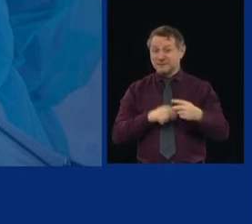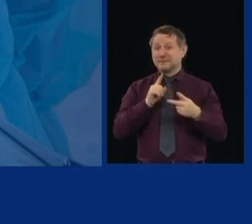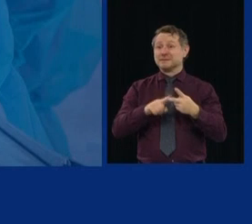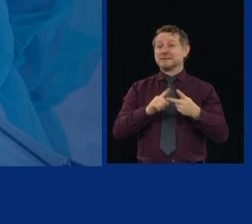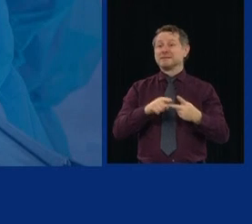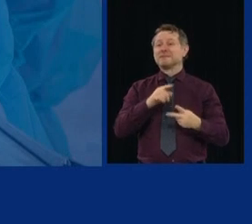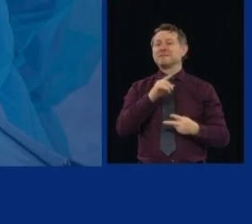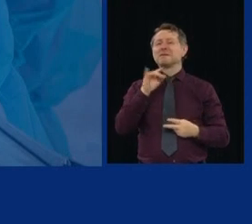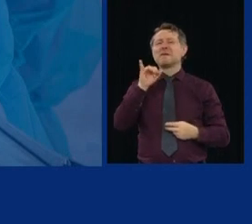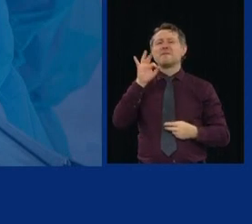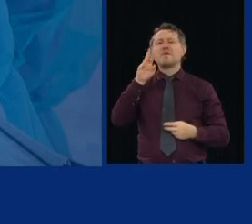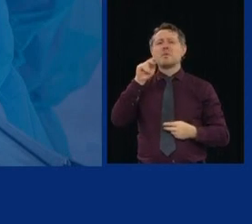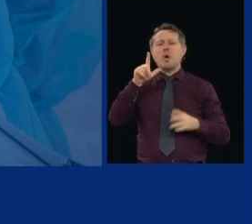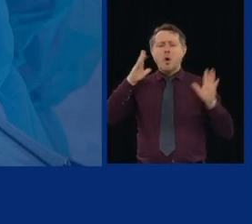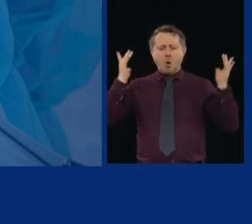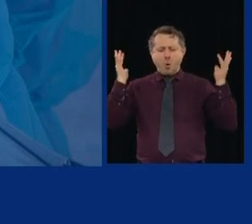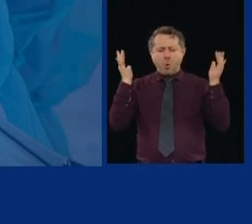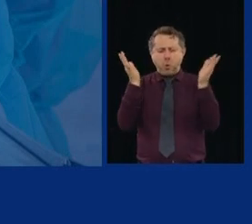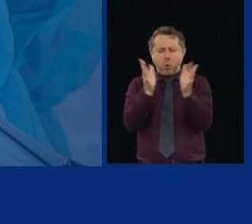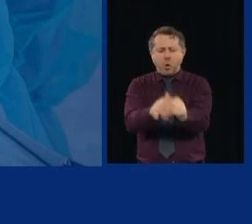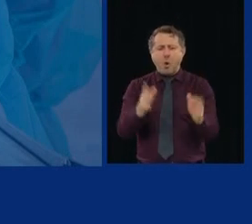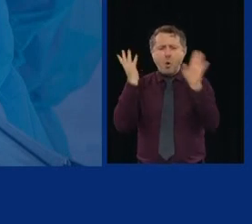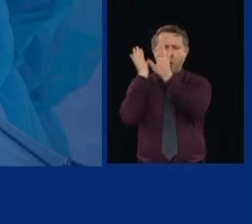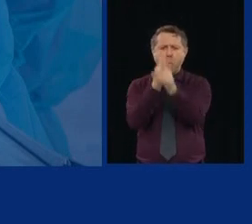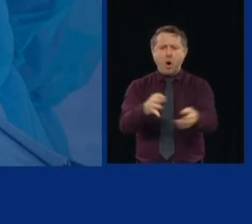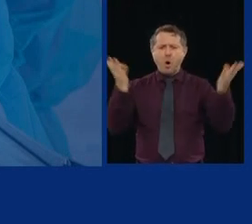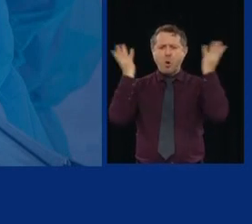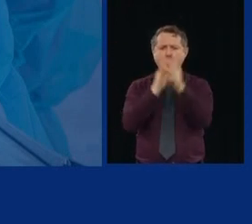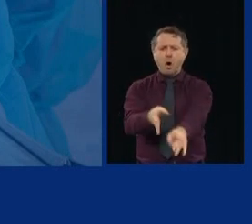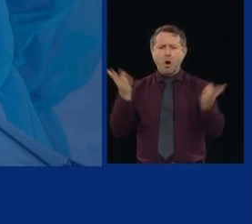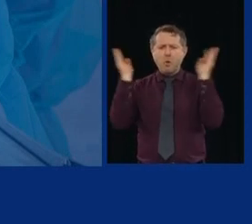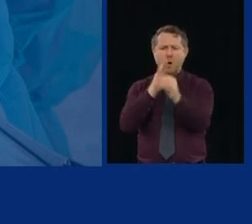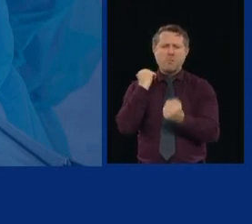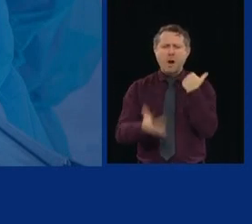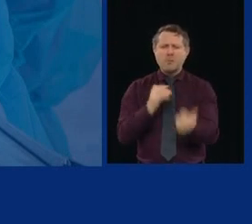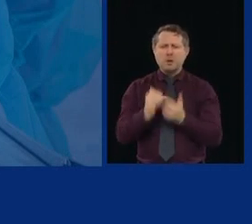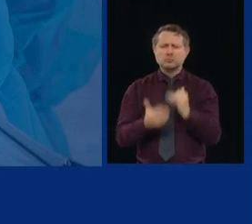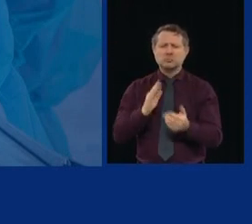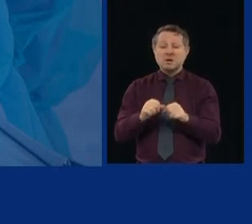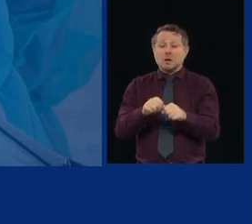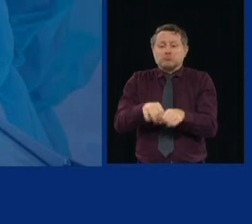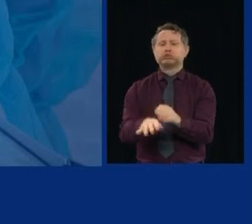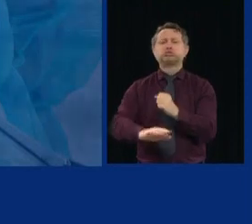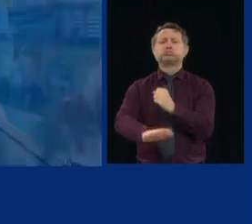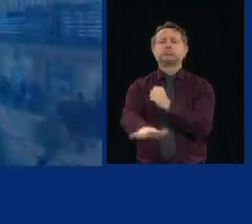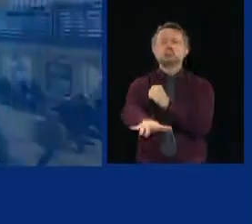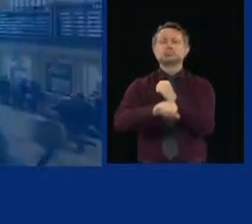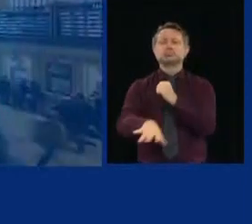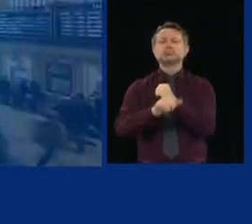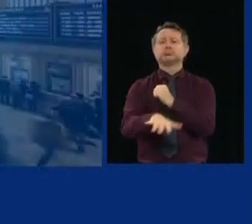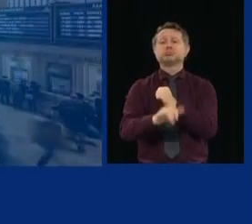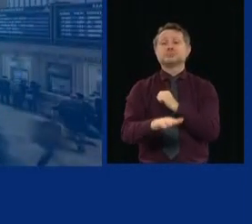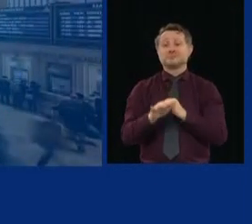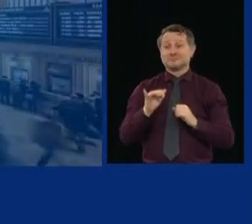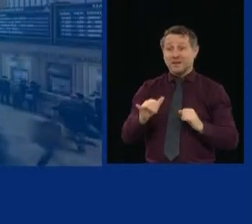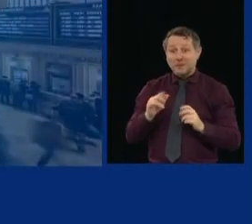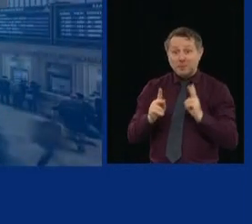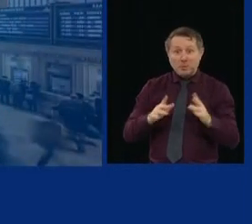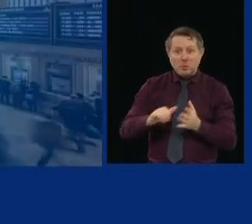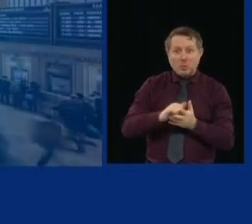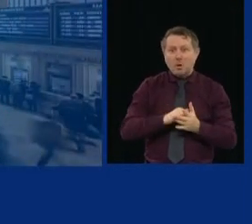had nothing to do with us, but we were then tasked with resolving it, and New Yorkers stepped up to the plate and have done a great